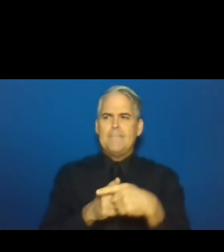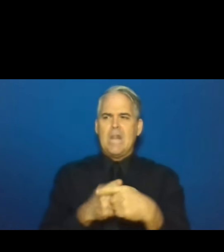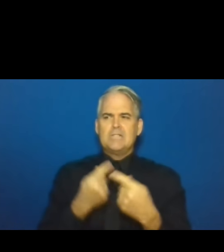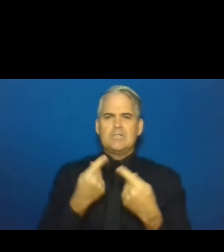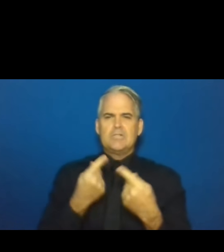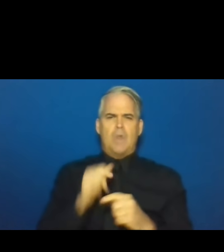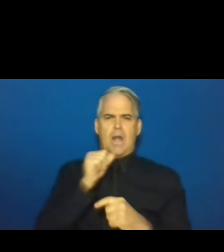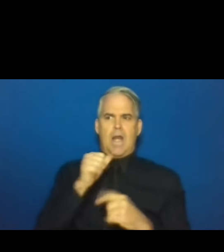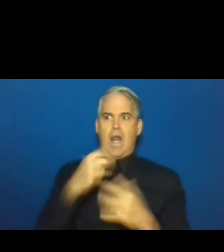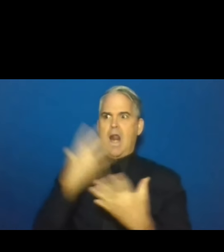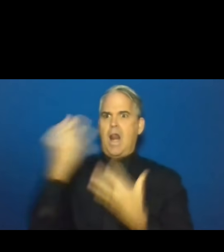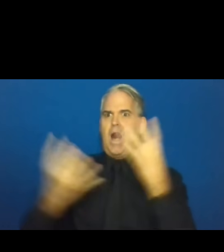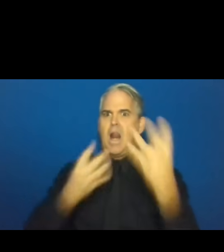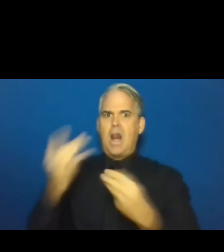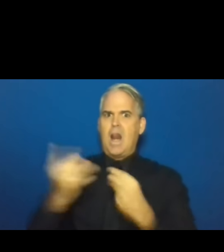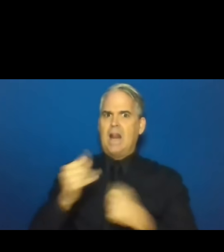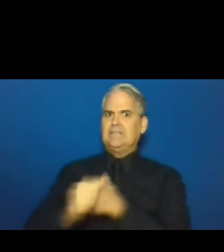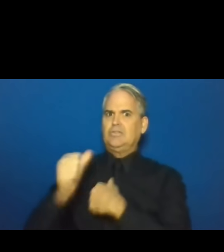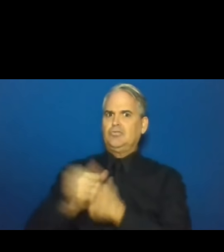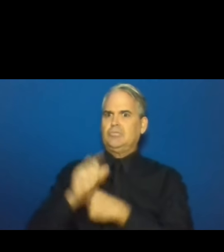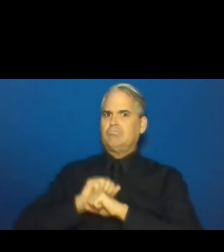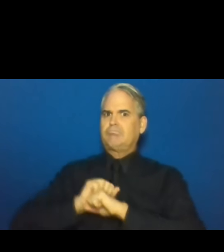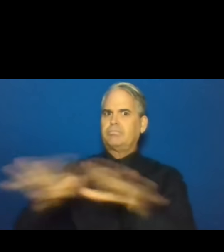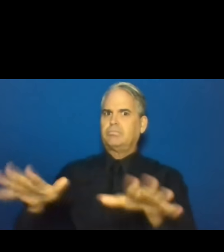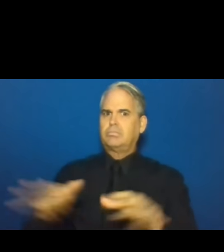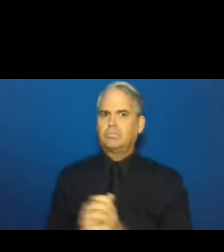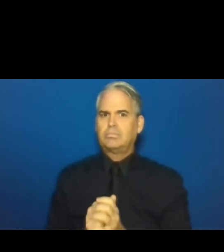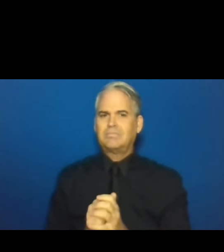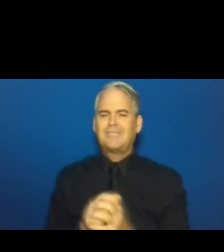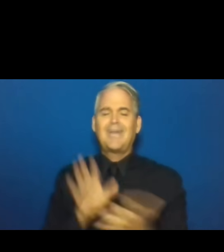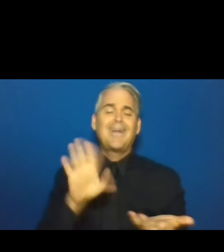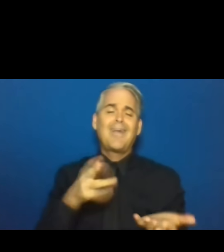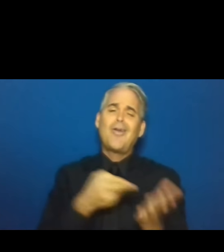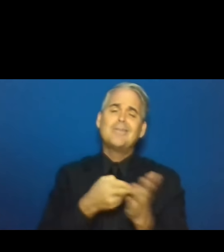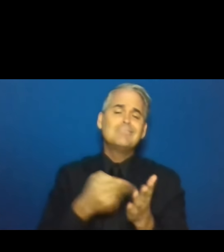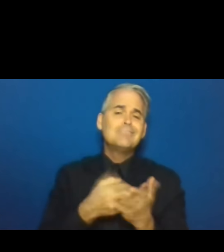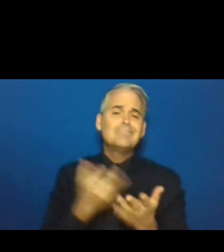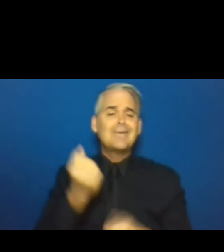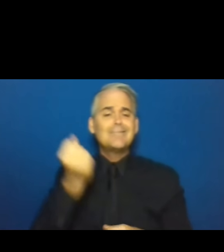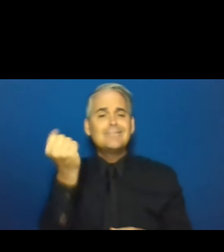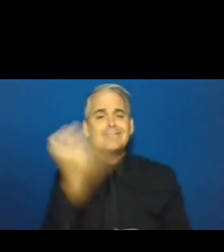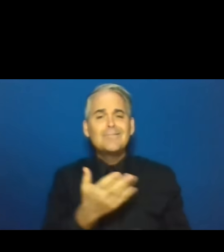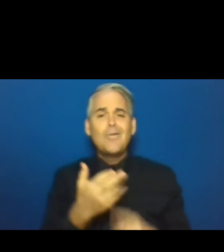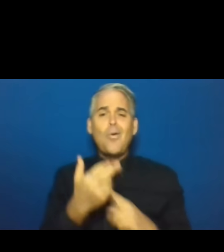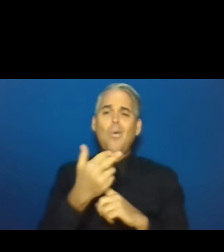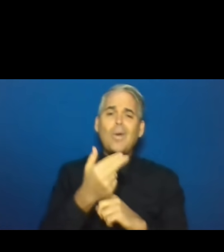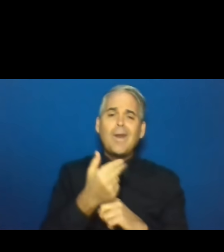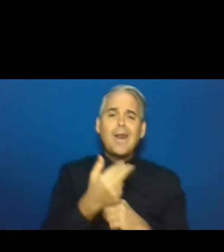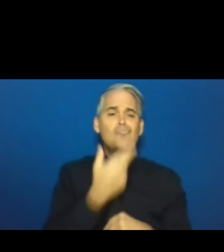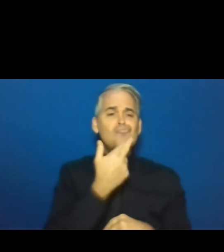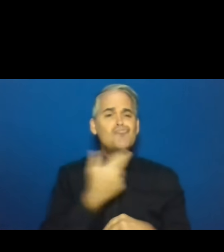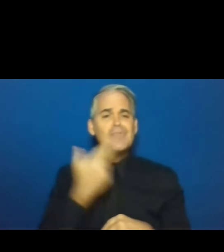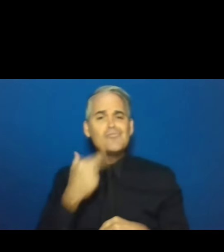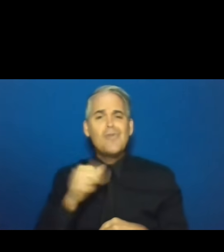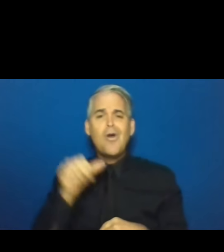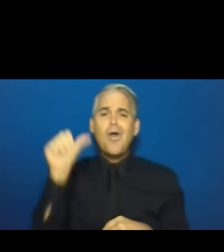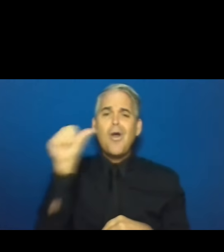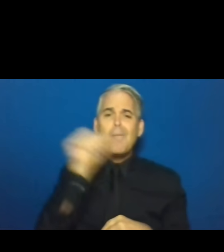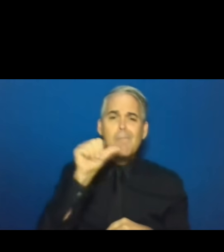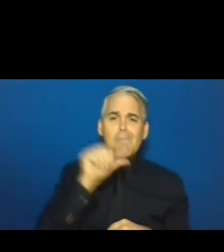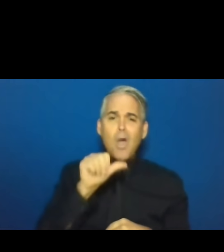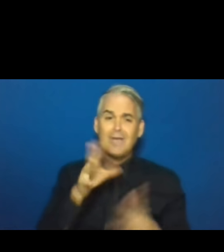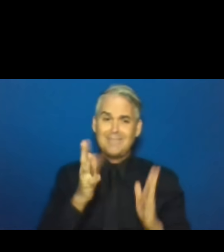be honest, our casinos, hotels, restaurants, and bars are open with strict restrictions so that we